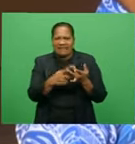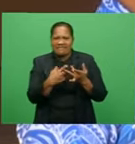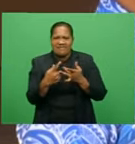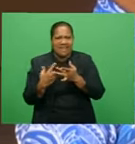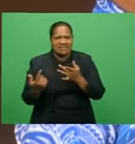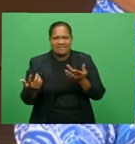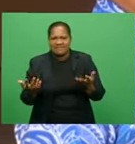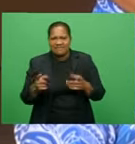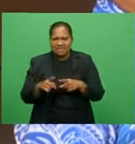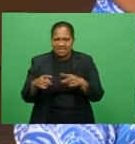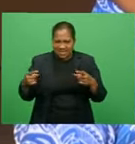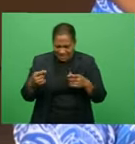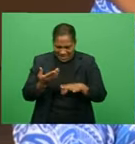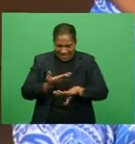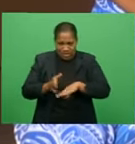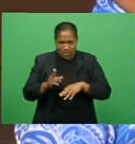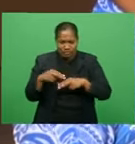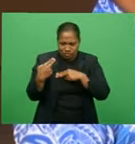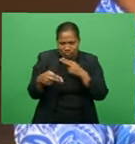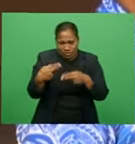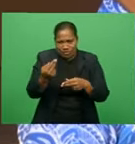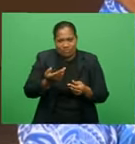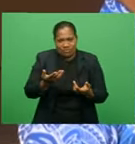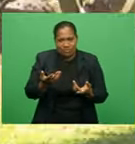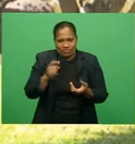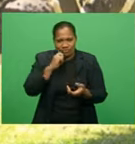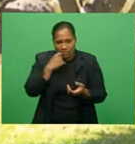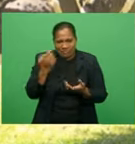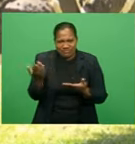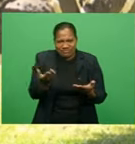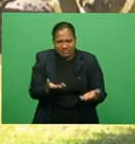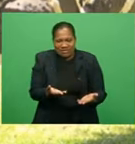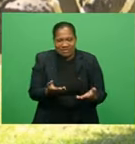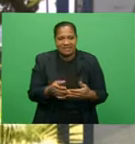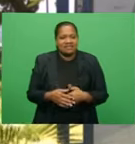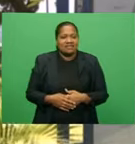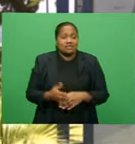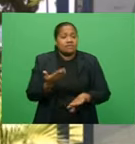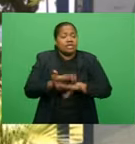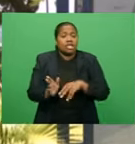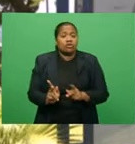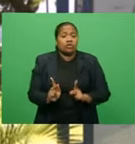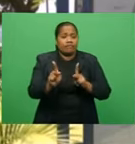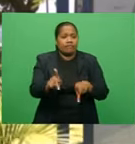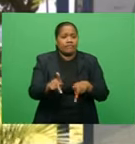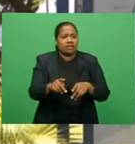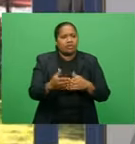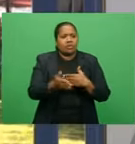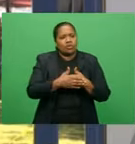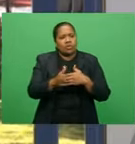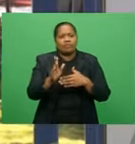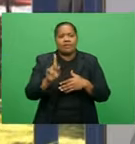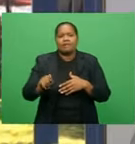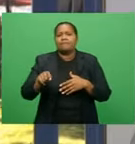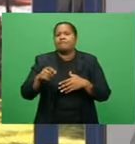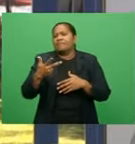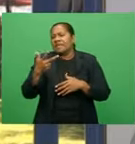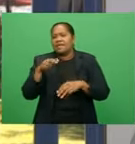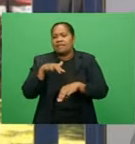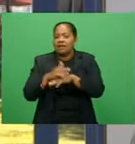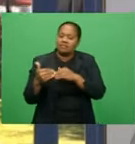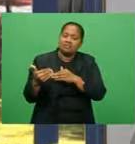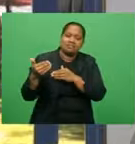new generation would probably be brought in. The new park is expected to open in 8 months. Edwin Nand,